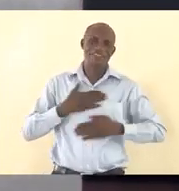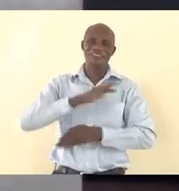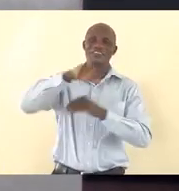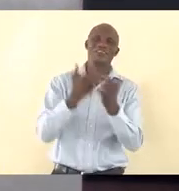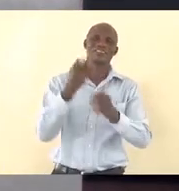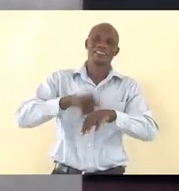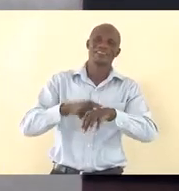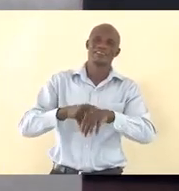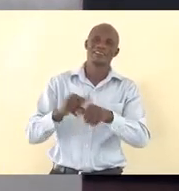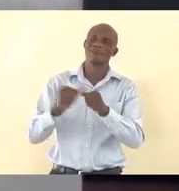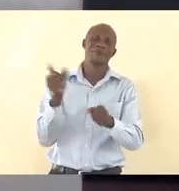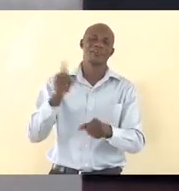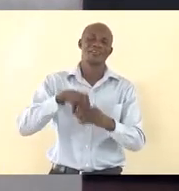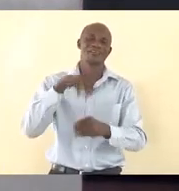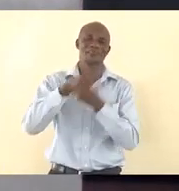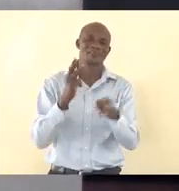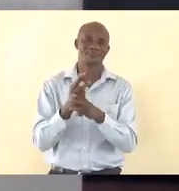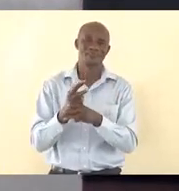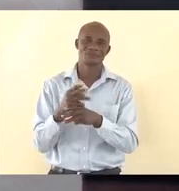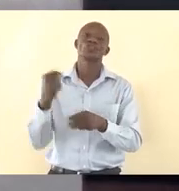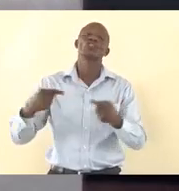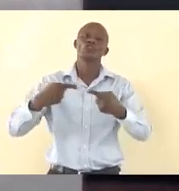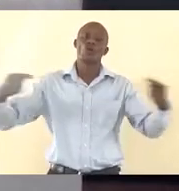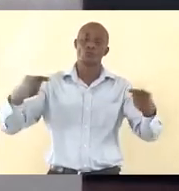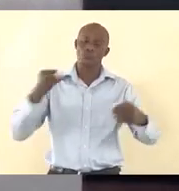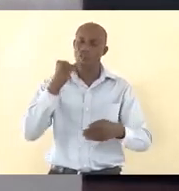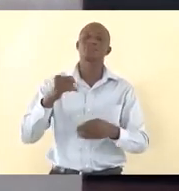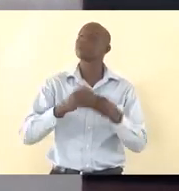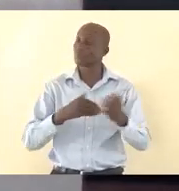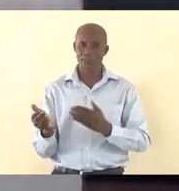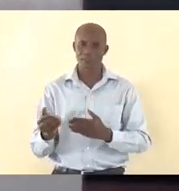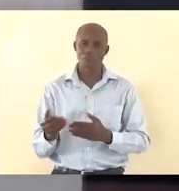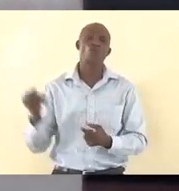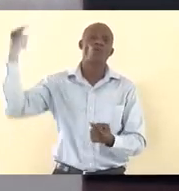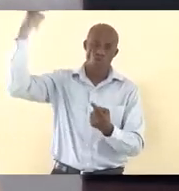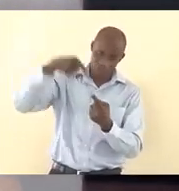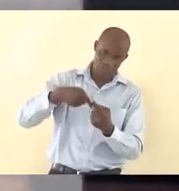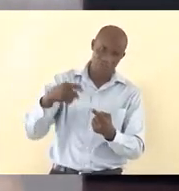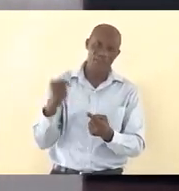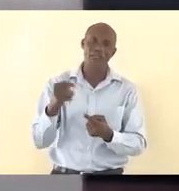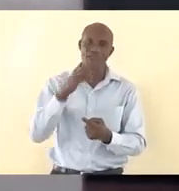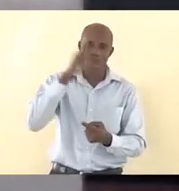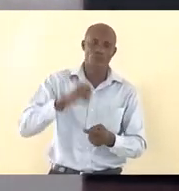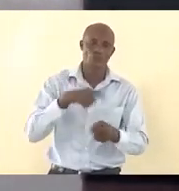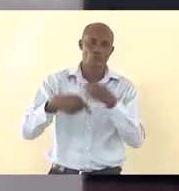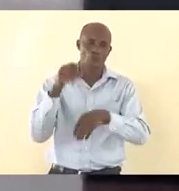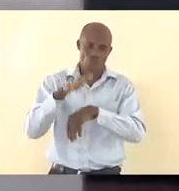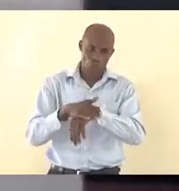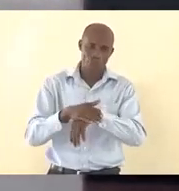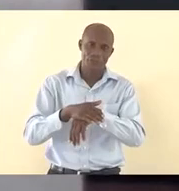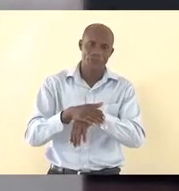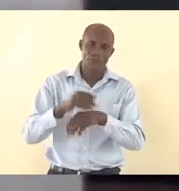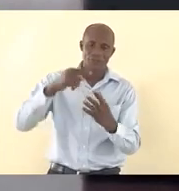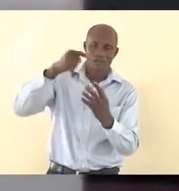pleasure all the time, everywhere in the world? In fact, the opposite is the case, unless the nonsense that is going on among